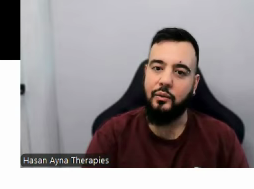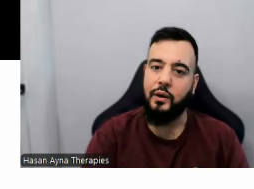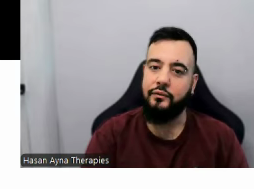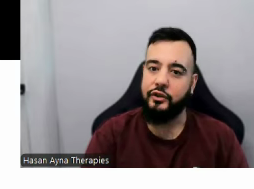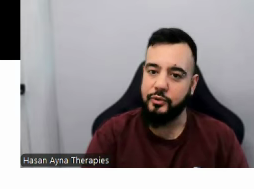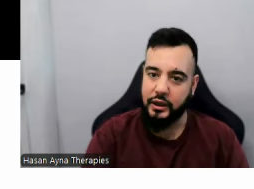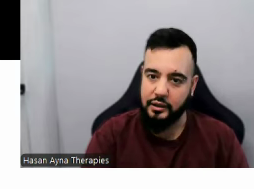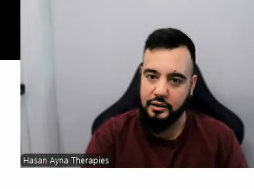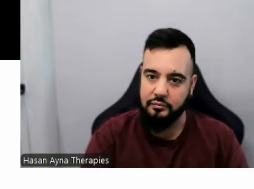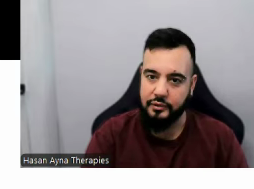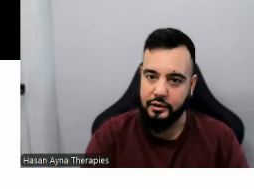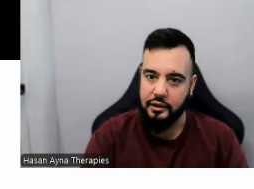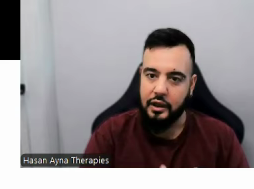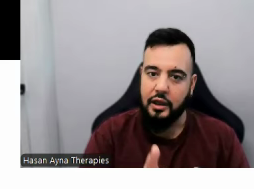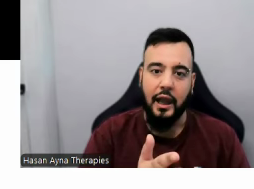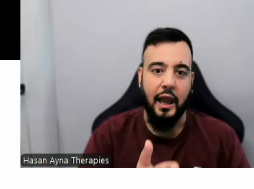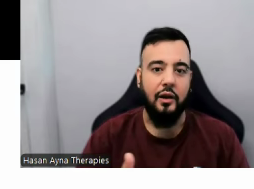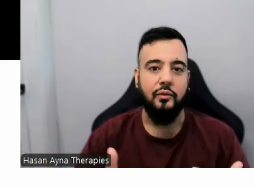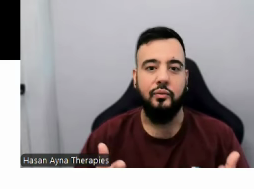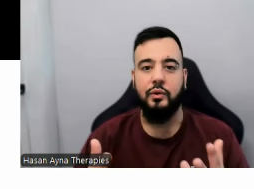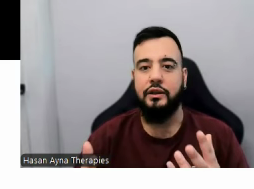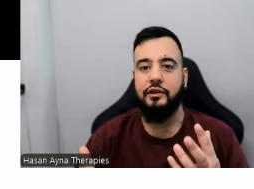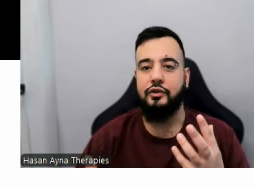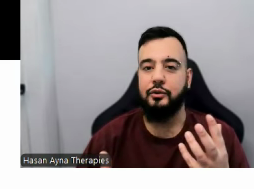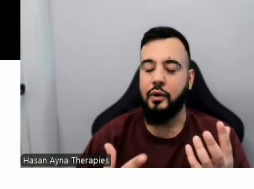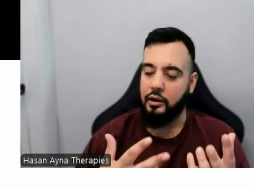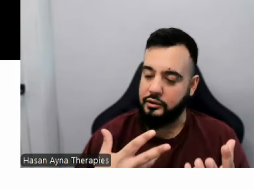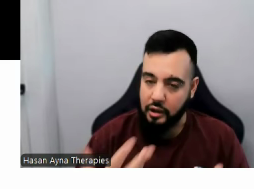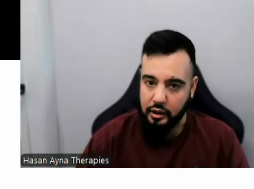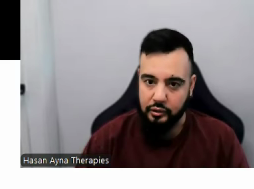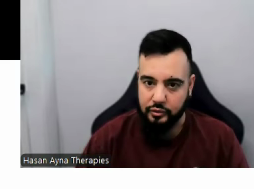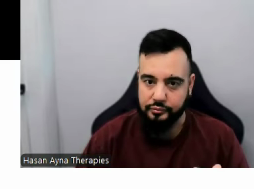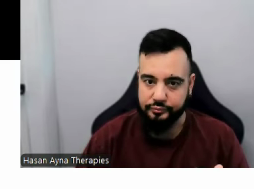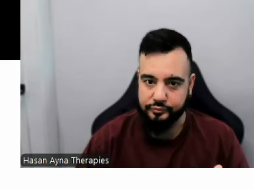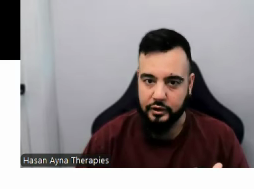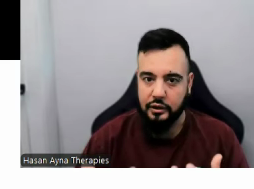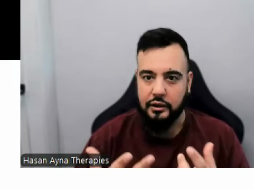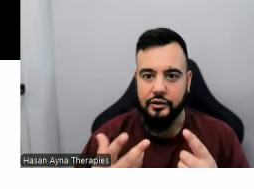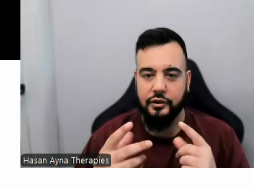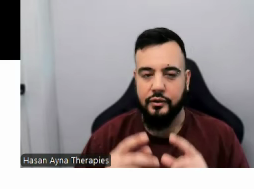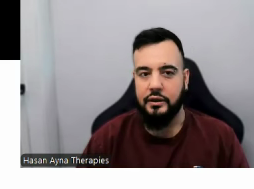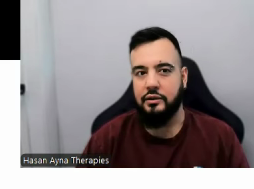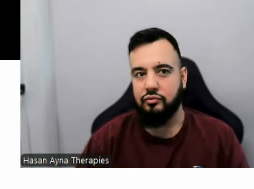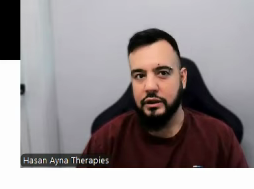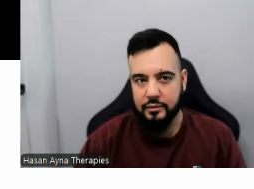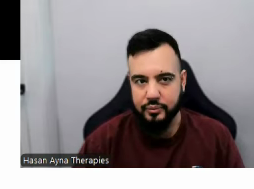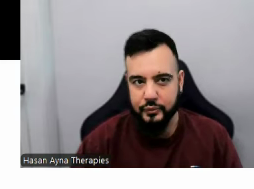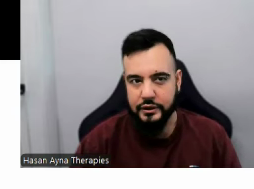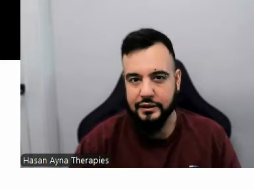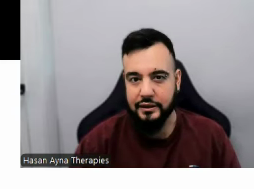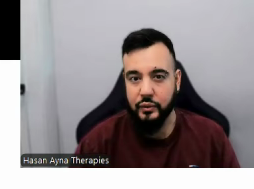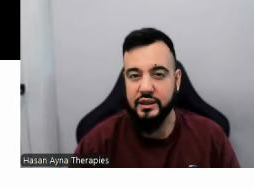of our way of communicating, how we do our dialogue. So these are